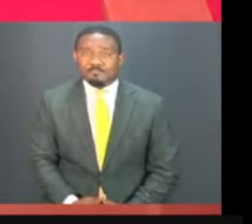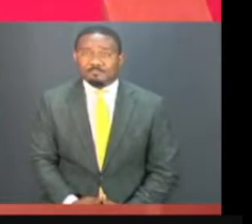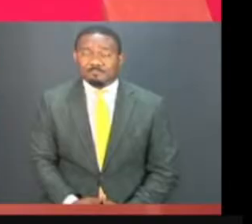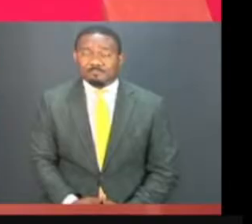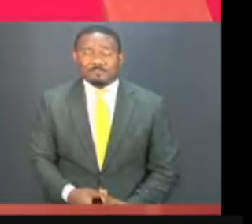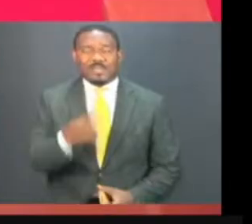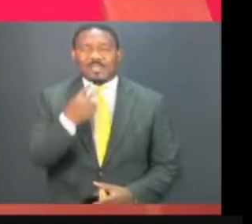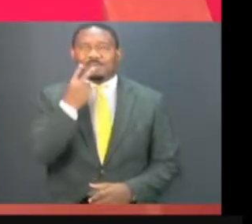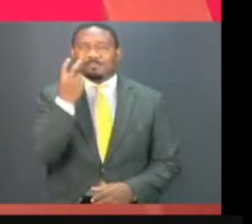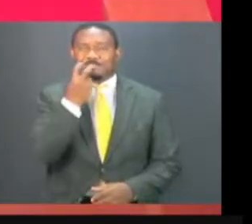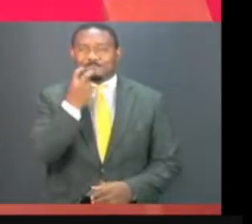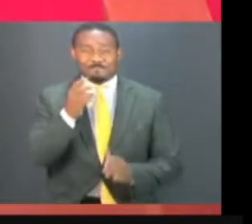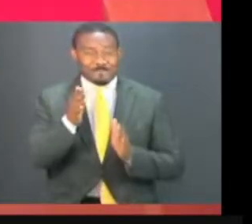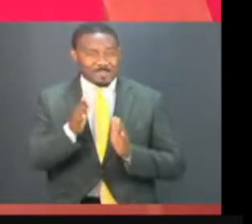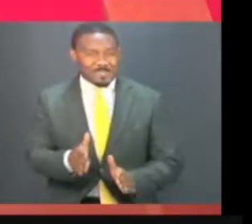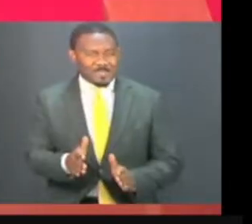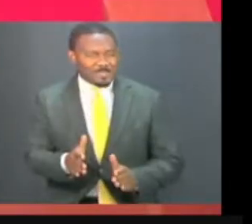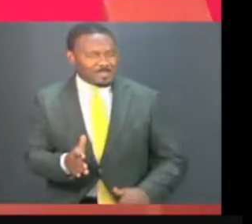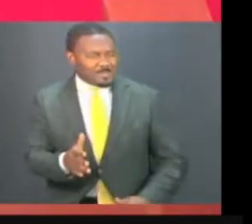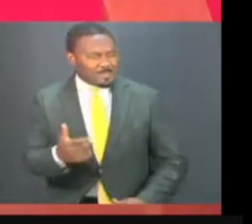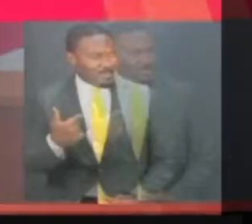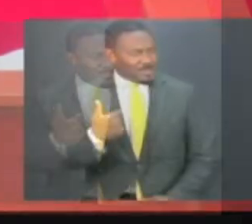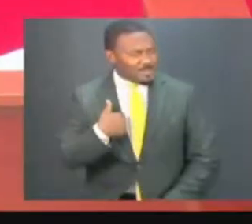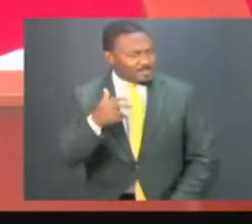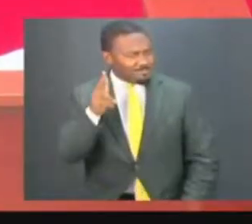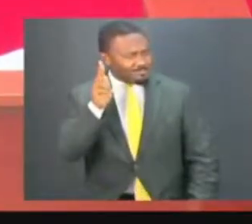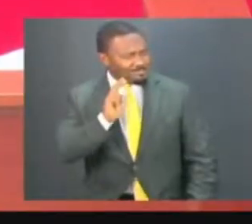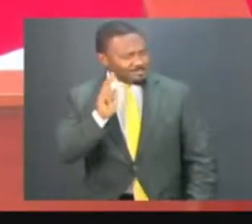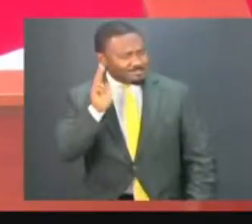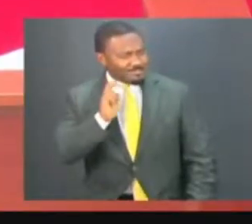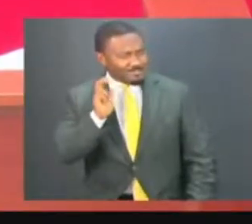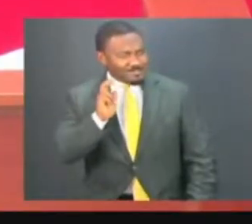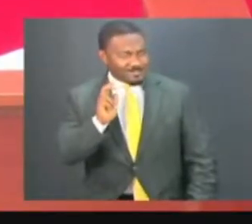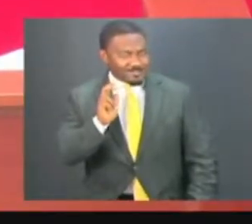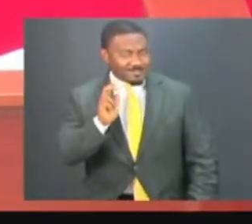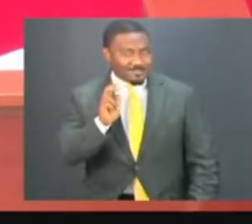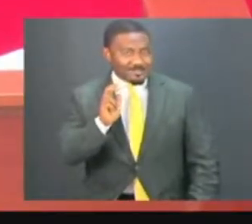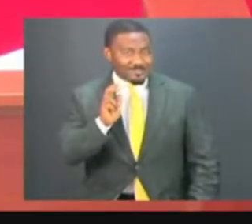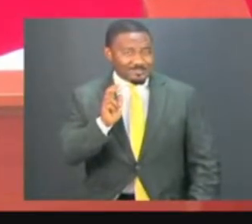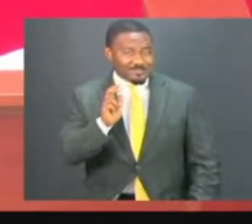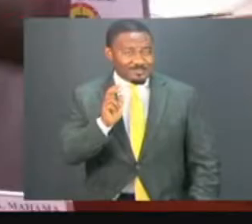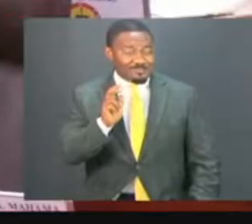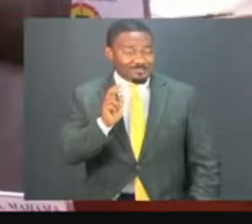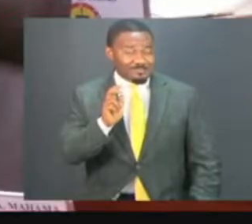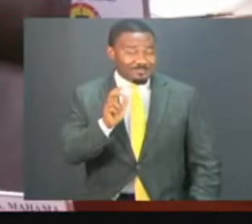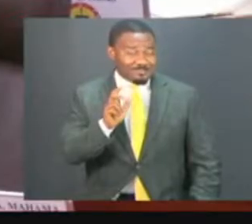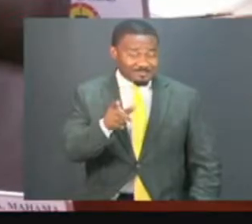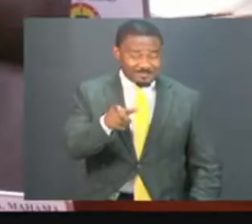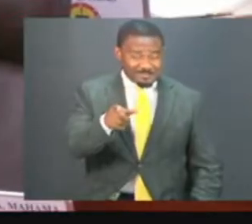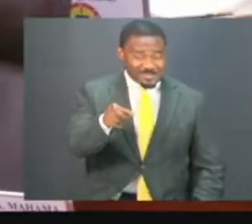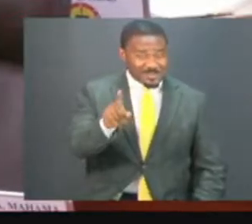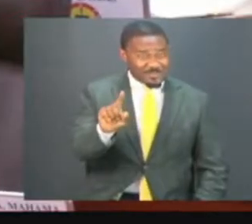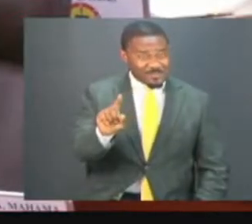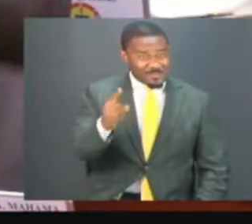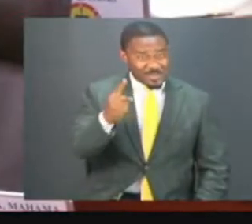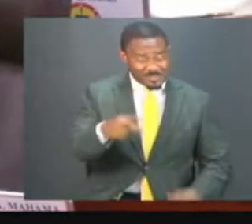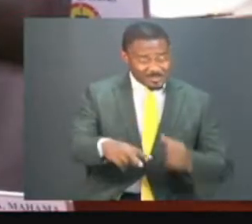I have listened carefully to the First Deputy Minority Whip,